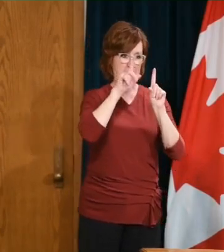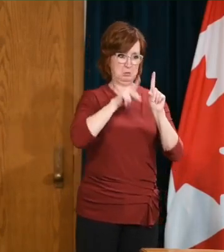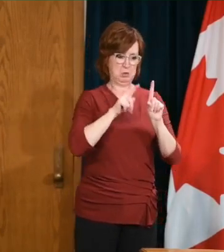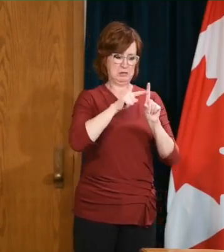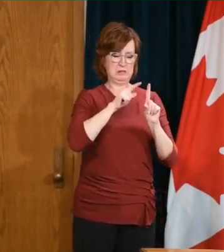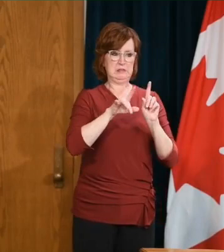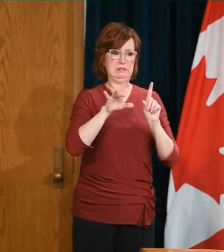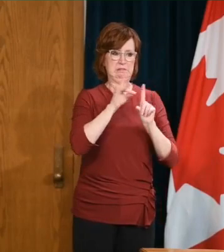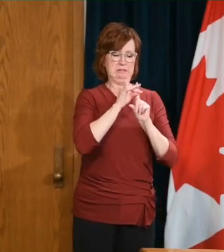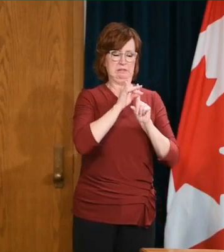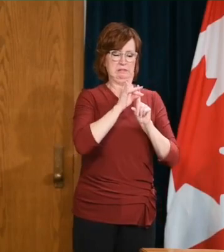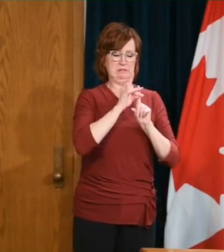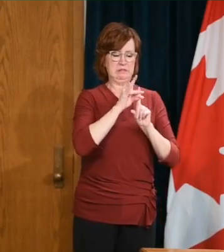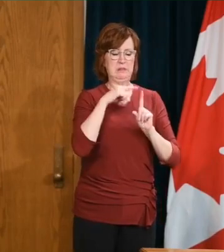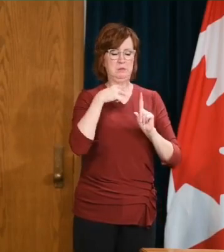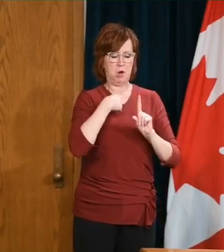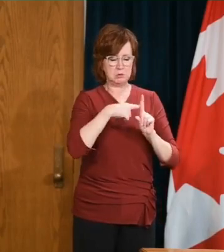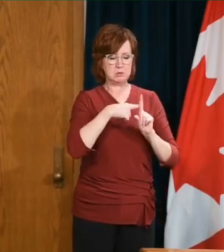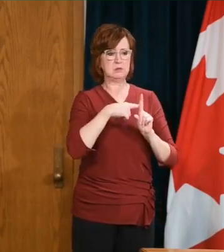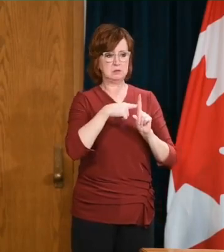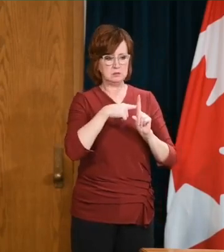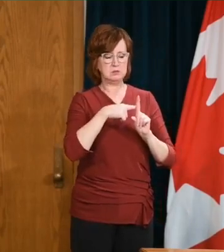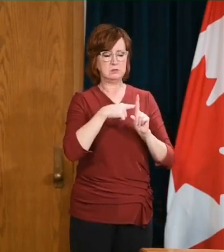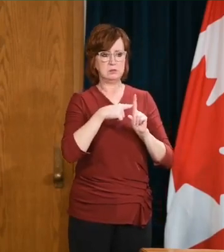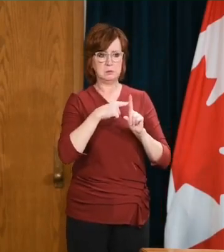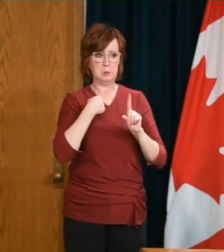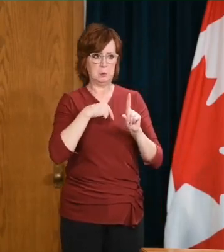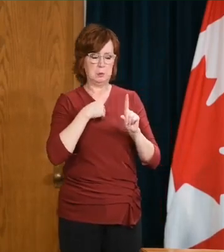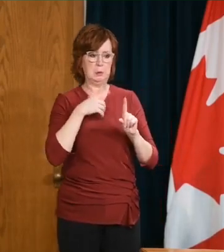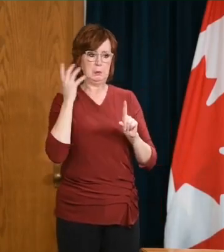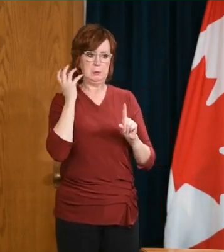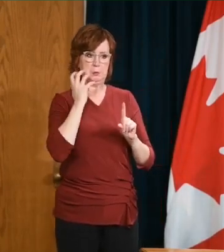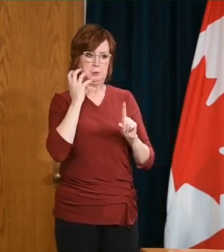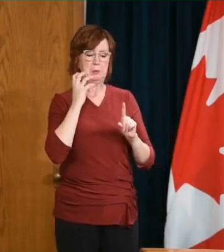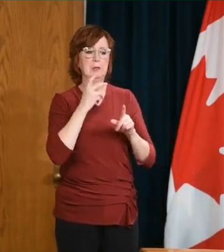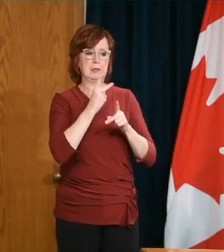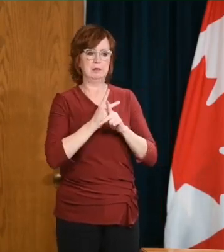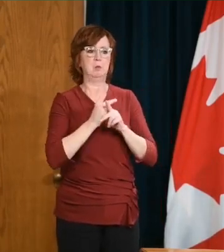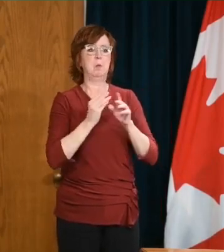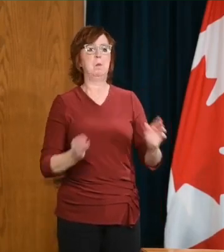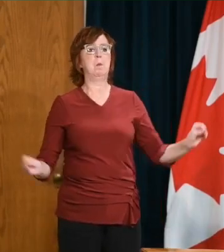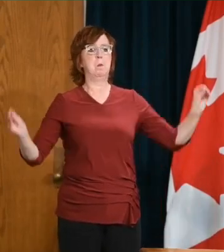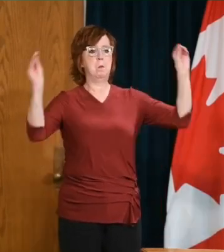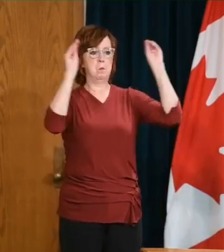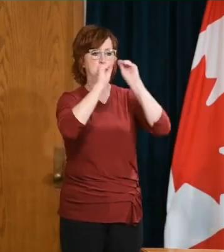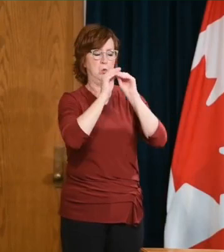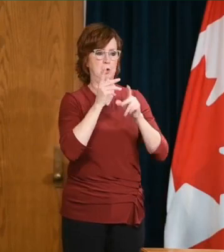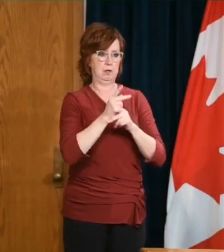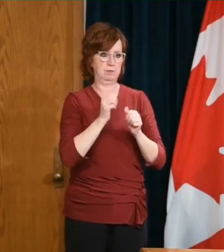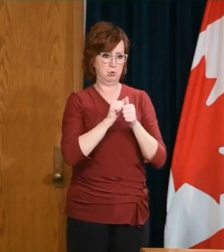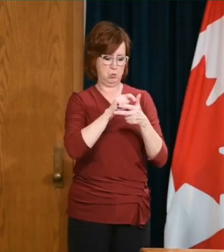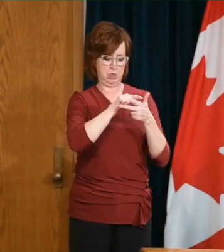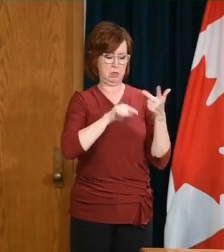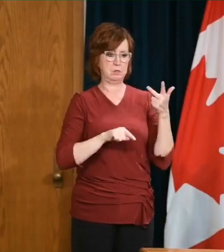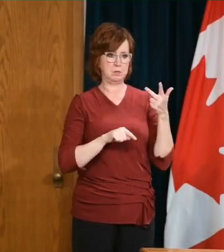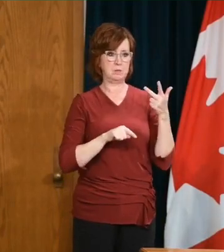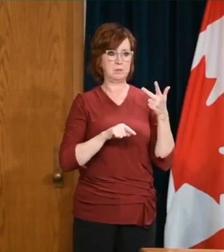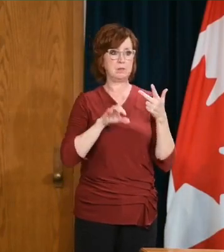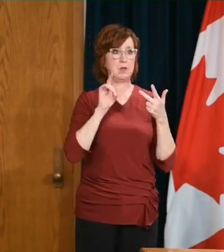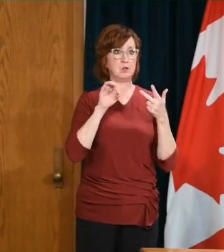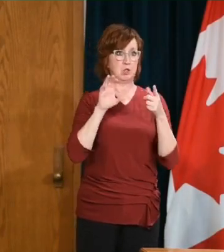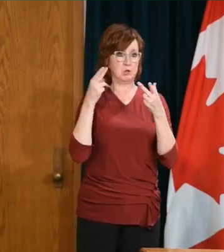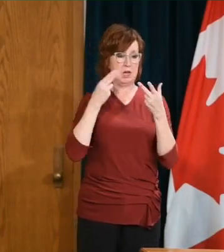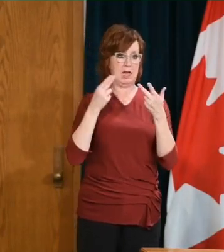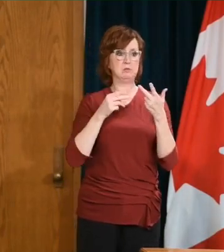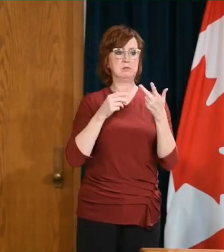being taken today with the government-run facilities. I think the expectation, as Dr. Hennink had said, and the hope is